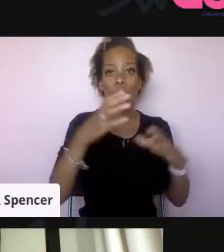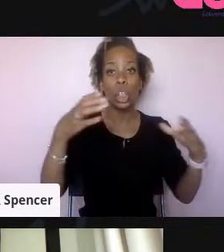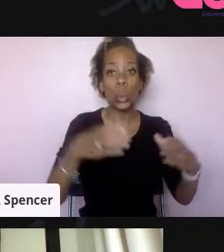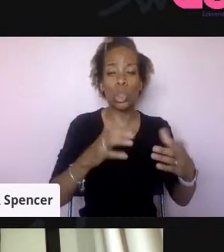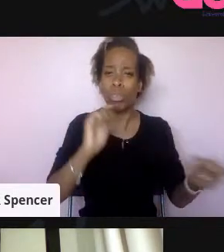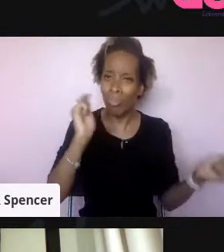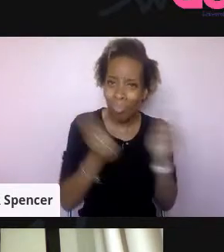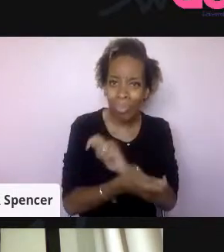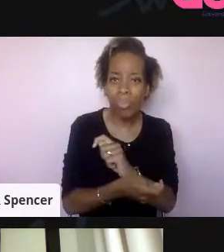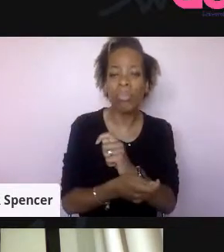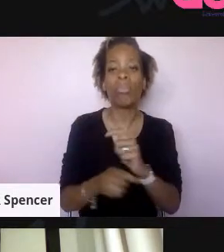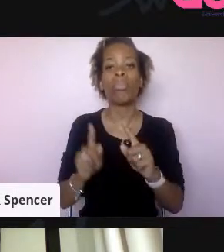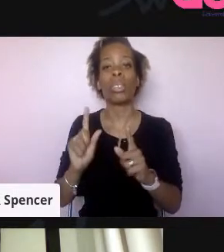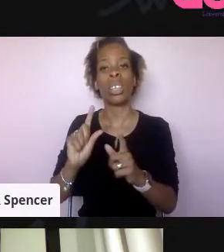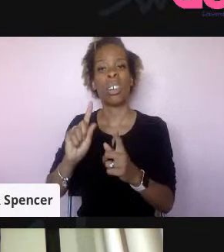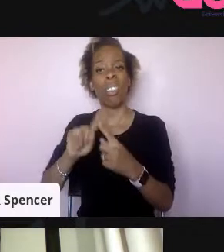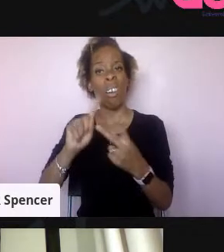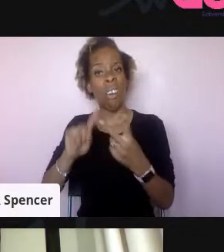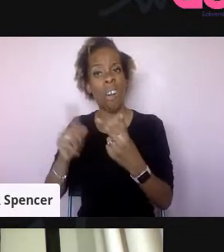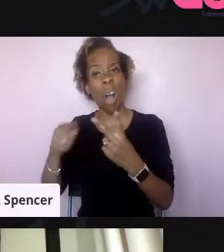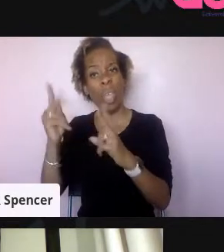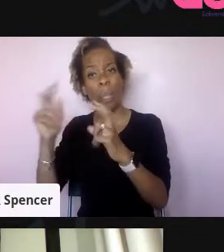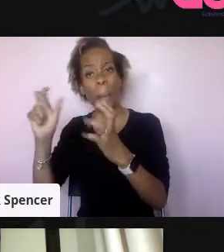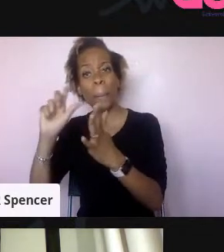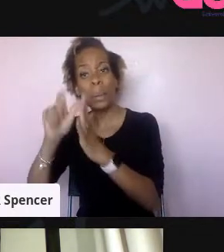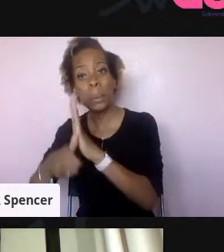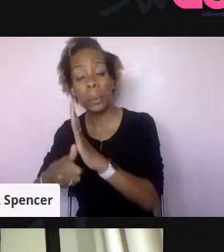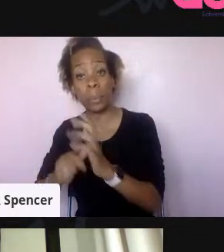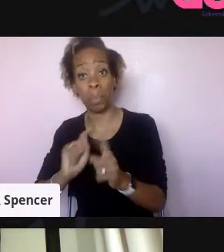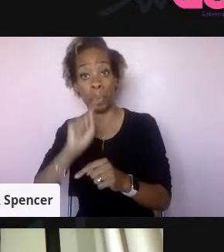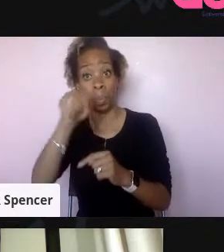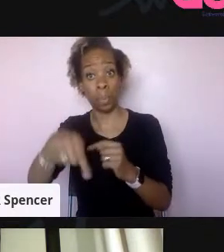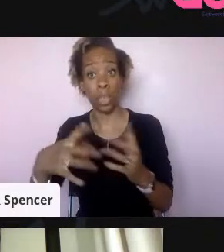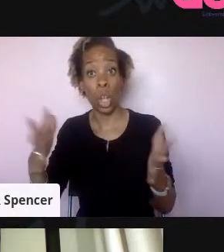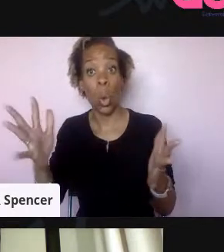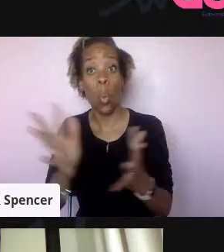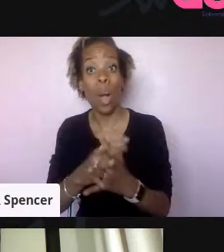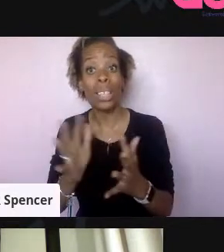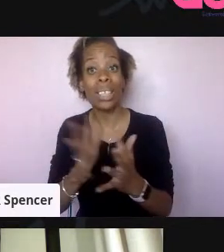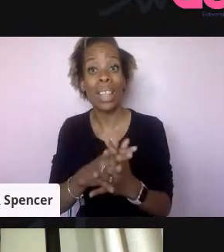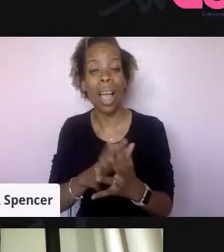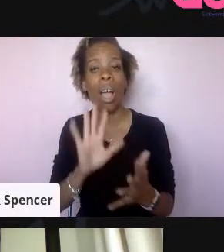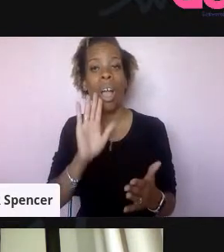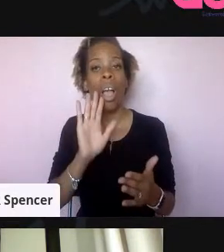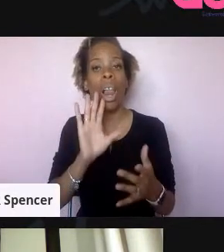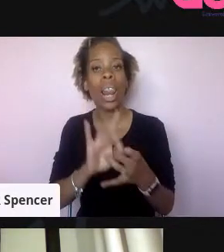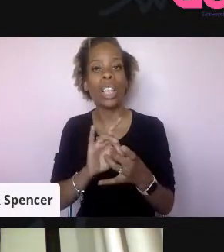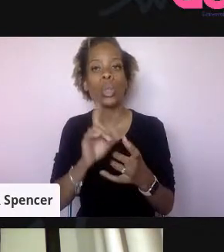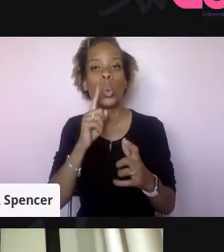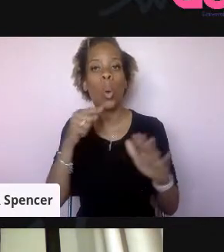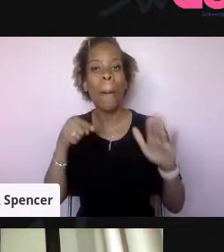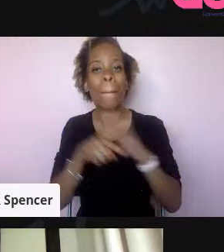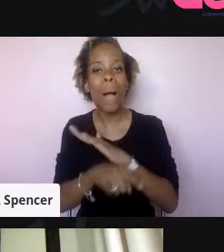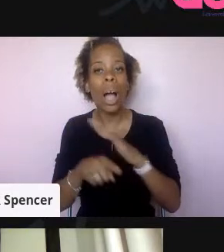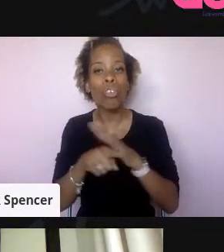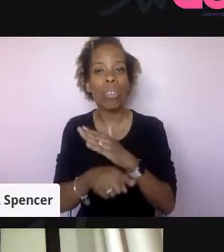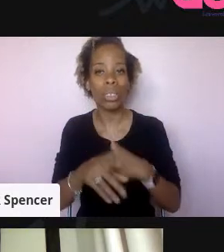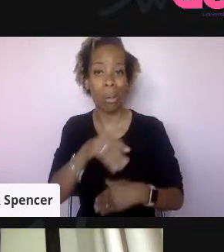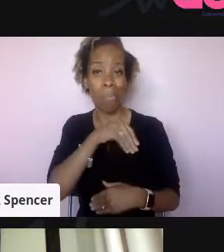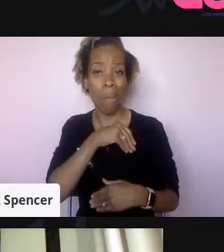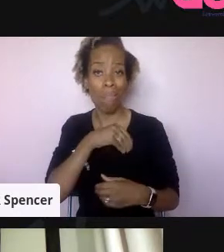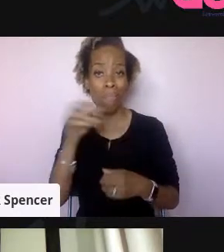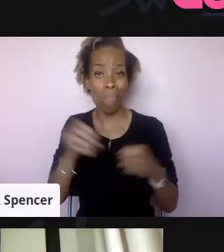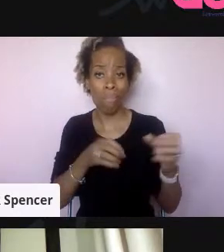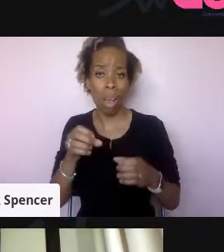disability, and we've got one coming up on Wednesday on issues faced by migrant members as well. So, thanks for joining us. Check out the